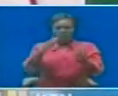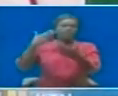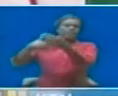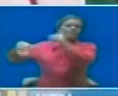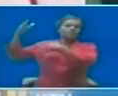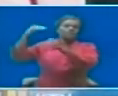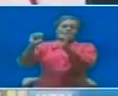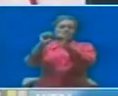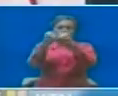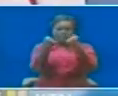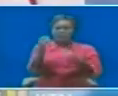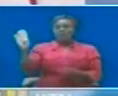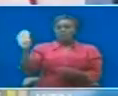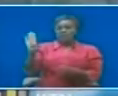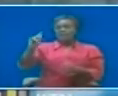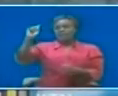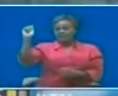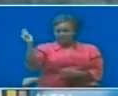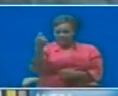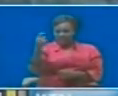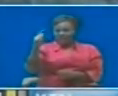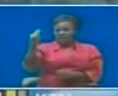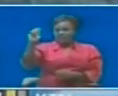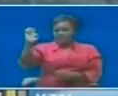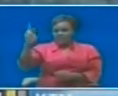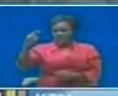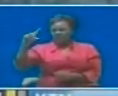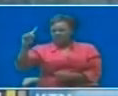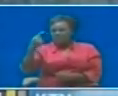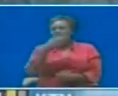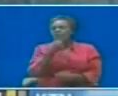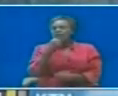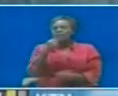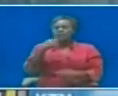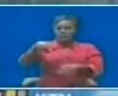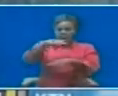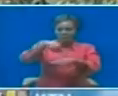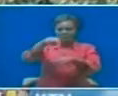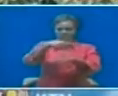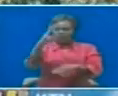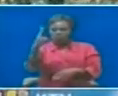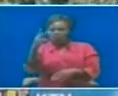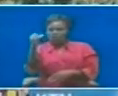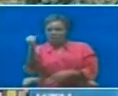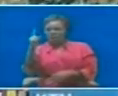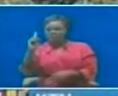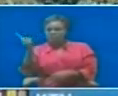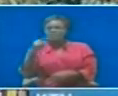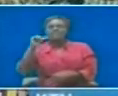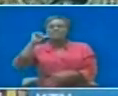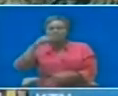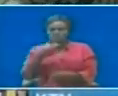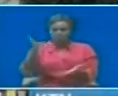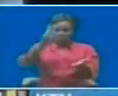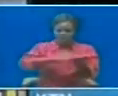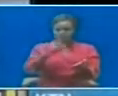made. It was on the Berlin course that Kenya's Paul Tergat became the first man to run under 2 hours and 5 minutes when he set a new world record of 2